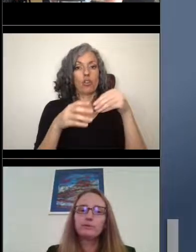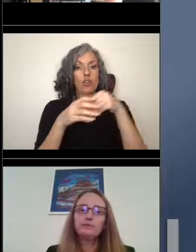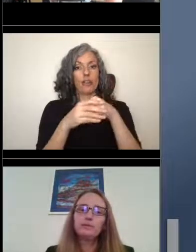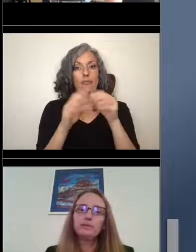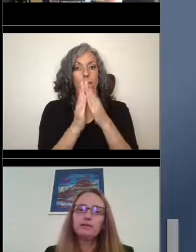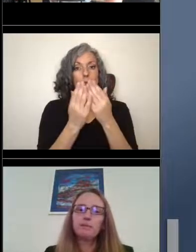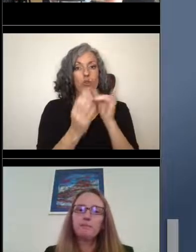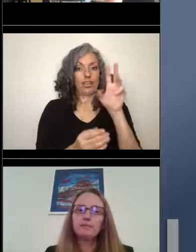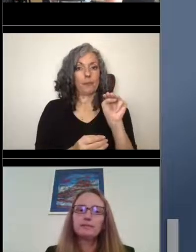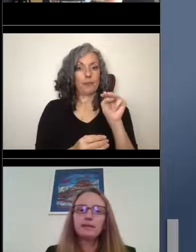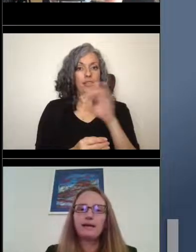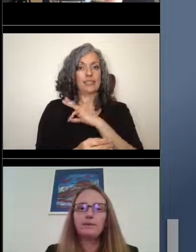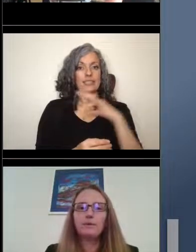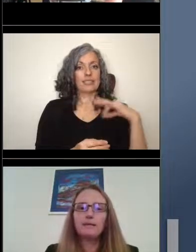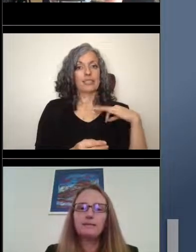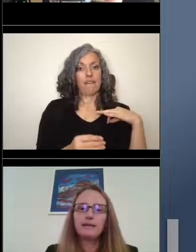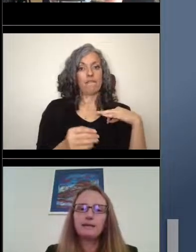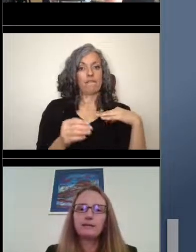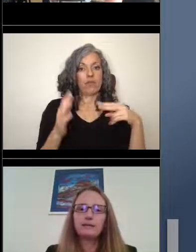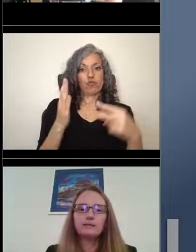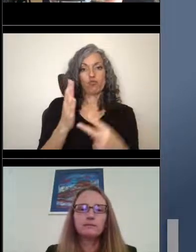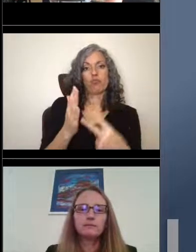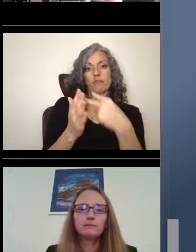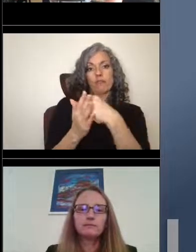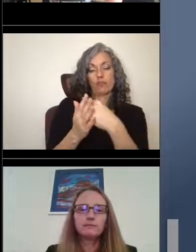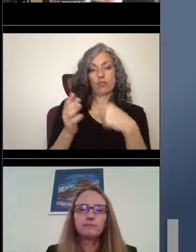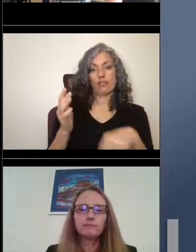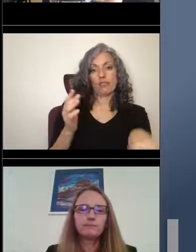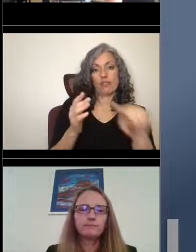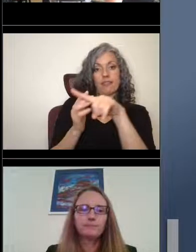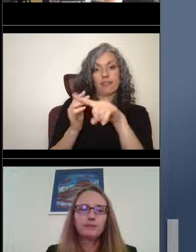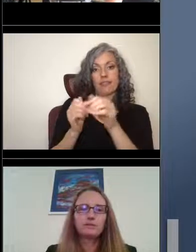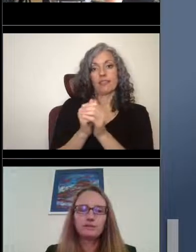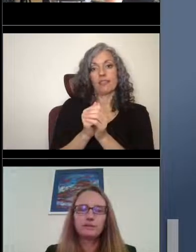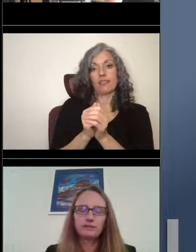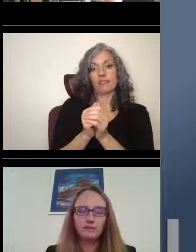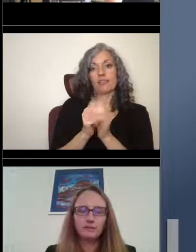Staff has reviewed these amendments and requests that